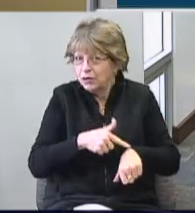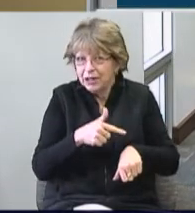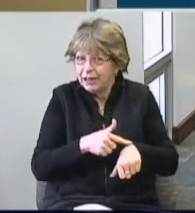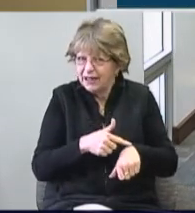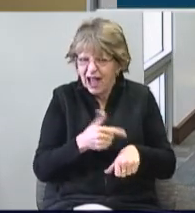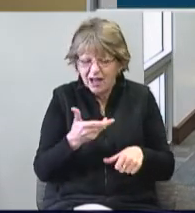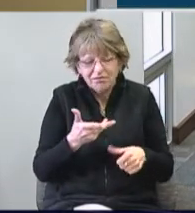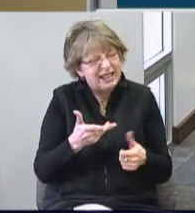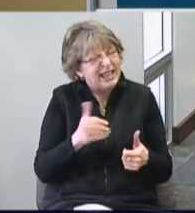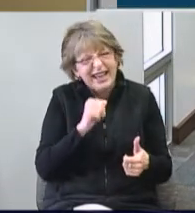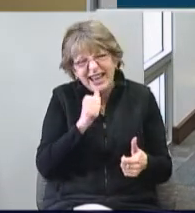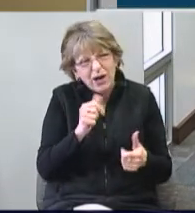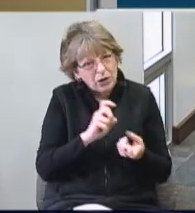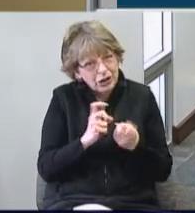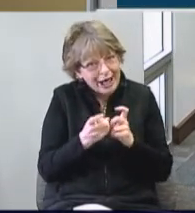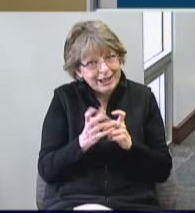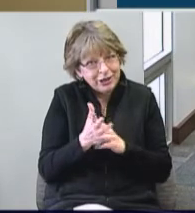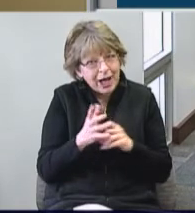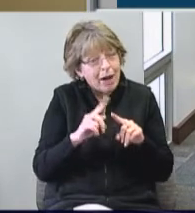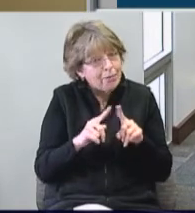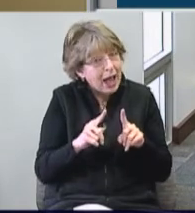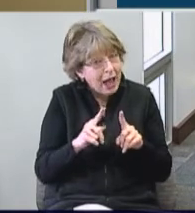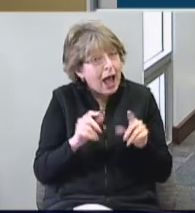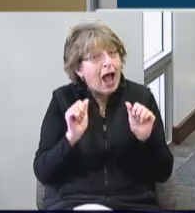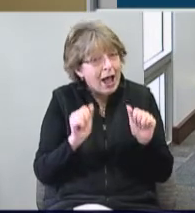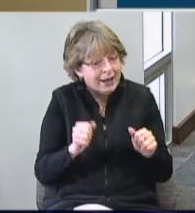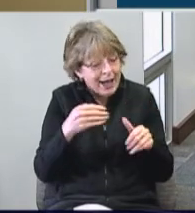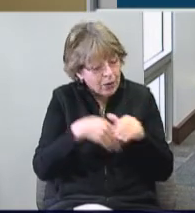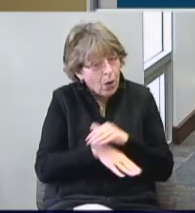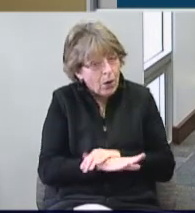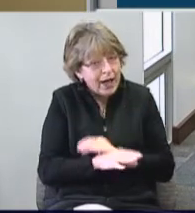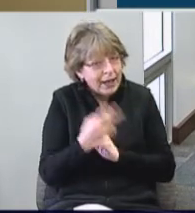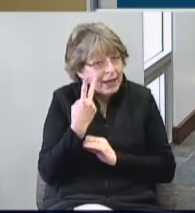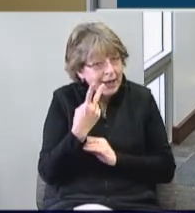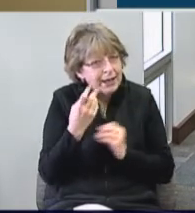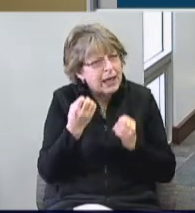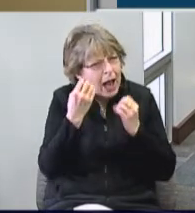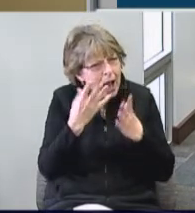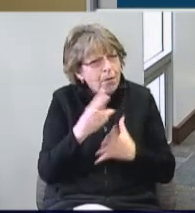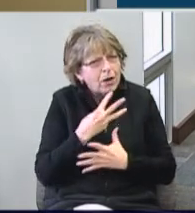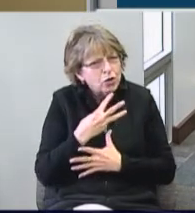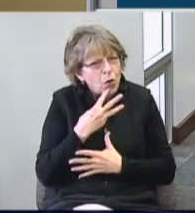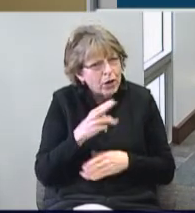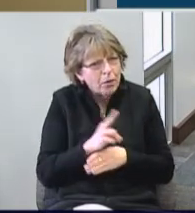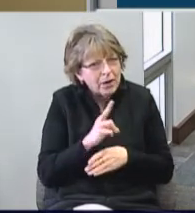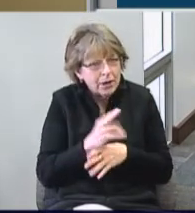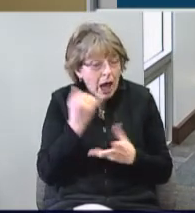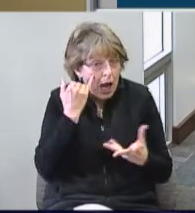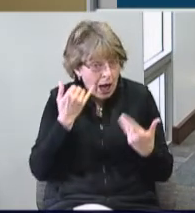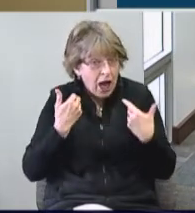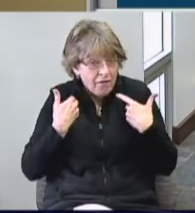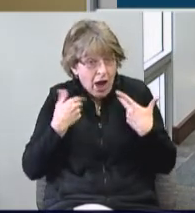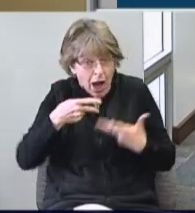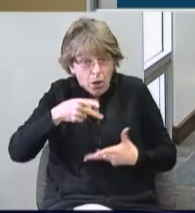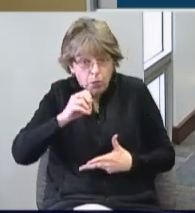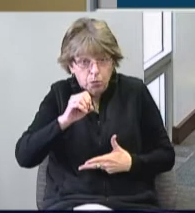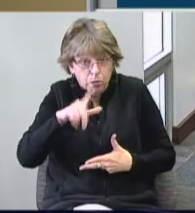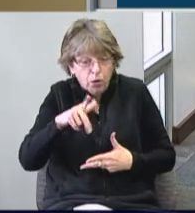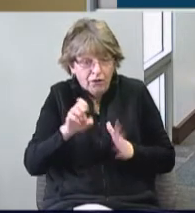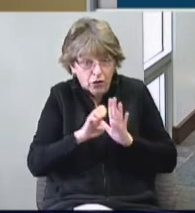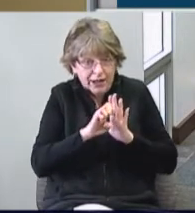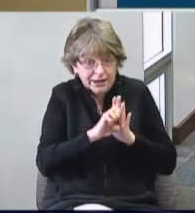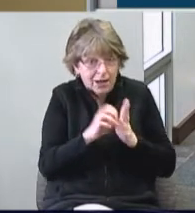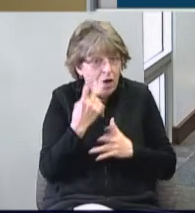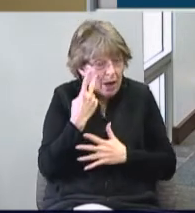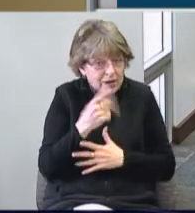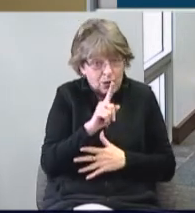that. But I can go in here and I can see how much water I use for a particular time. If I had a pool, for example, I would see one of these numbers